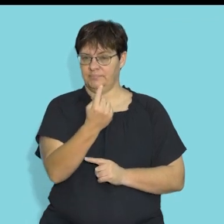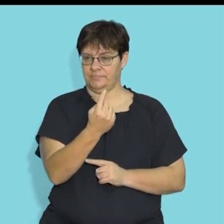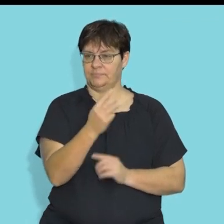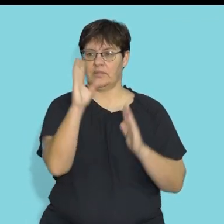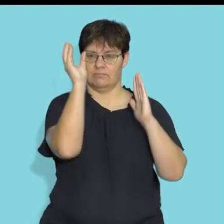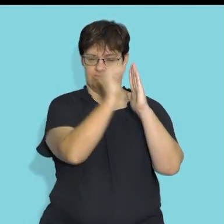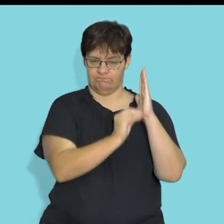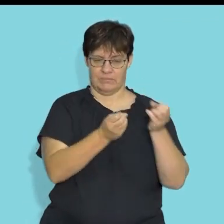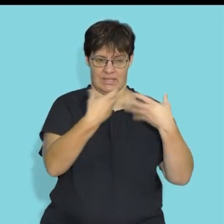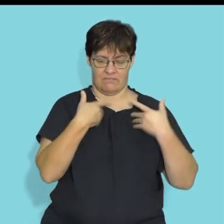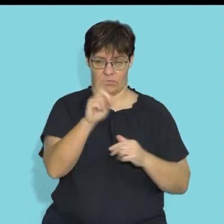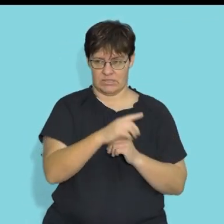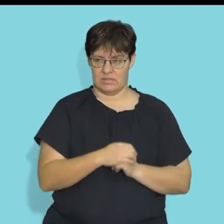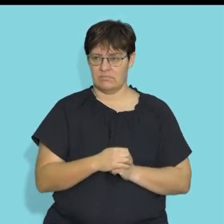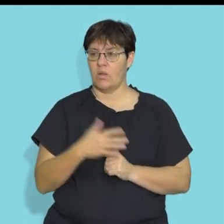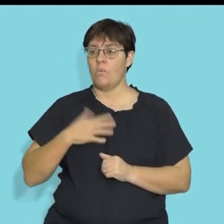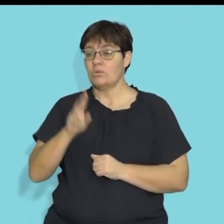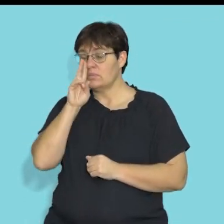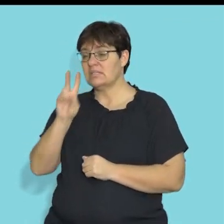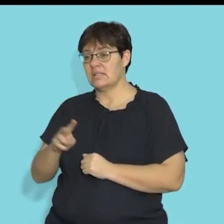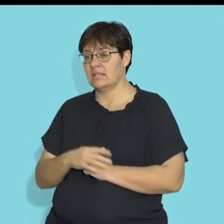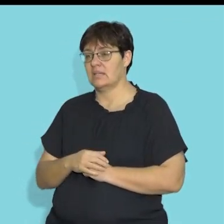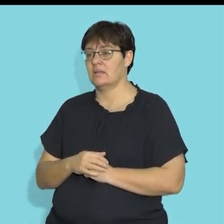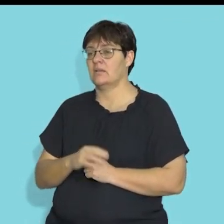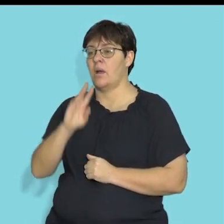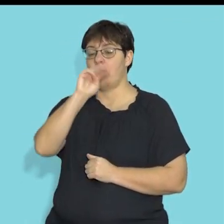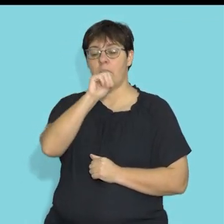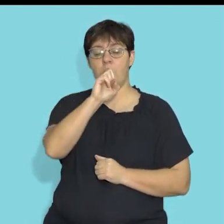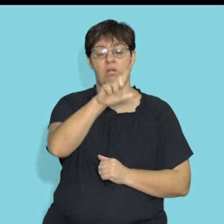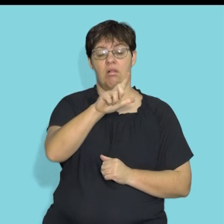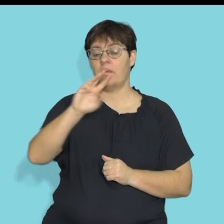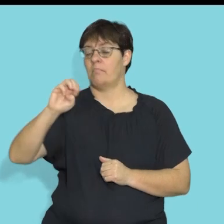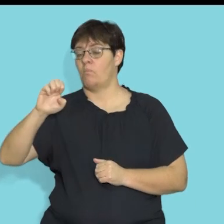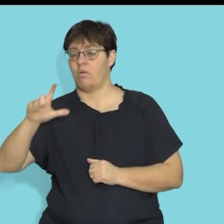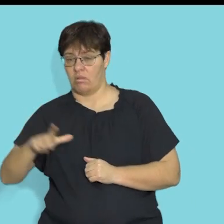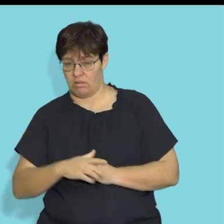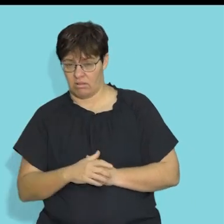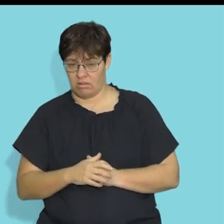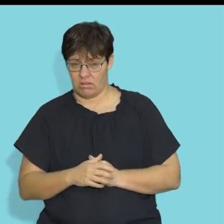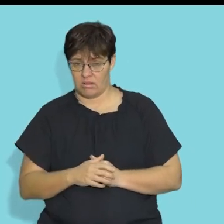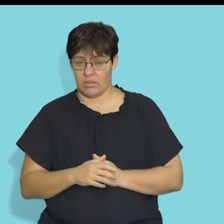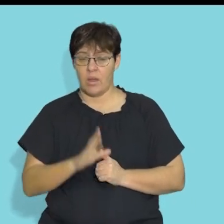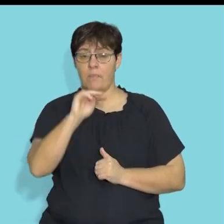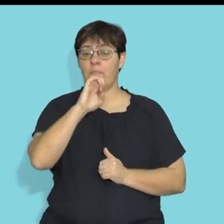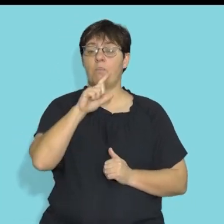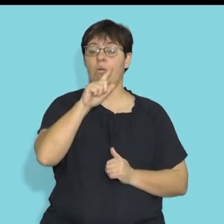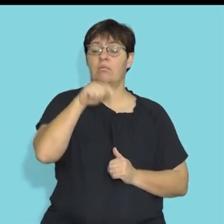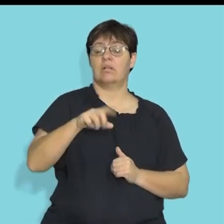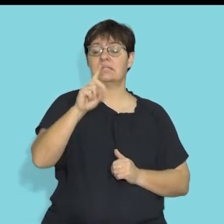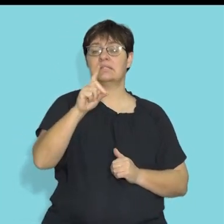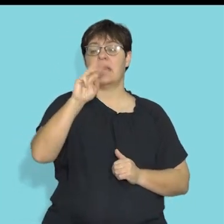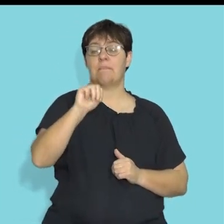Firstly, you write down what was given, and I want you to see that we have moles now. We don't have mole